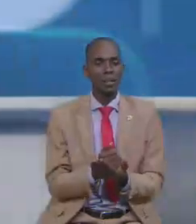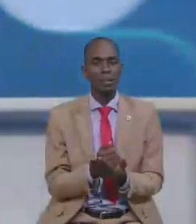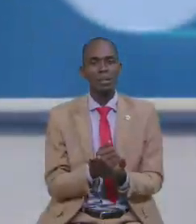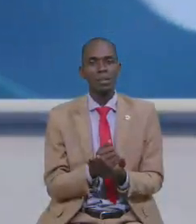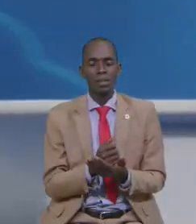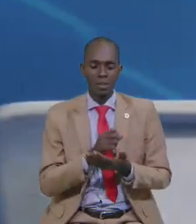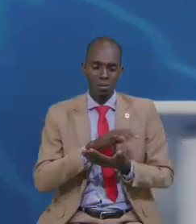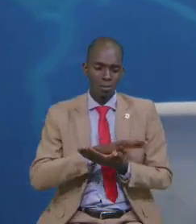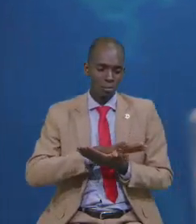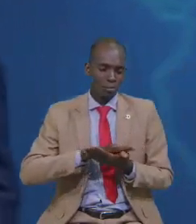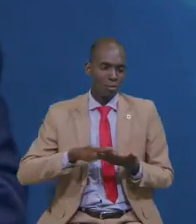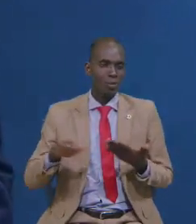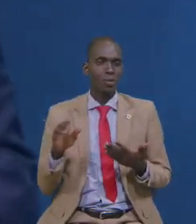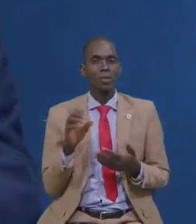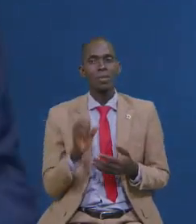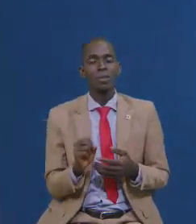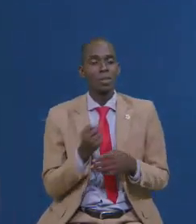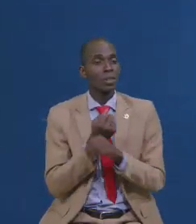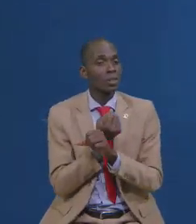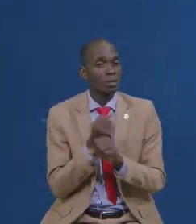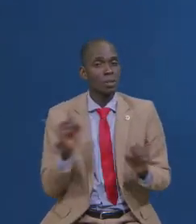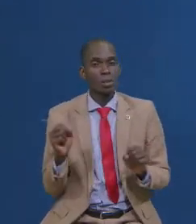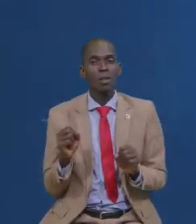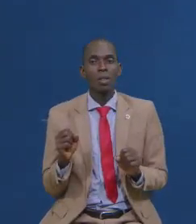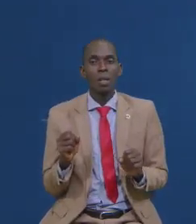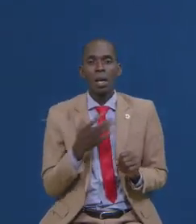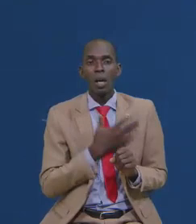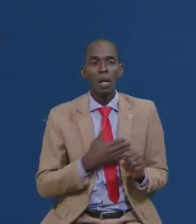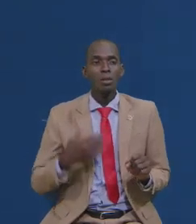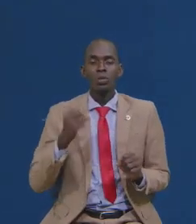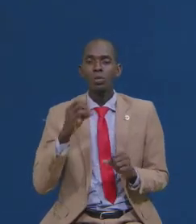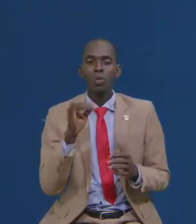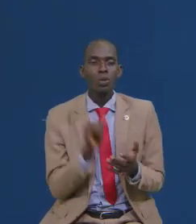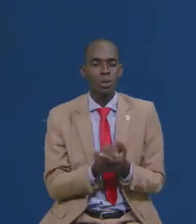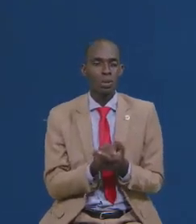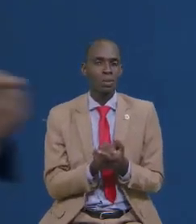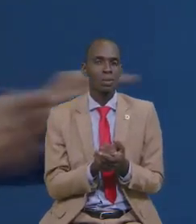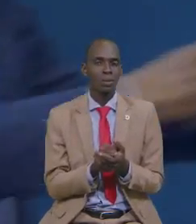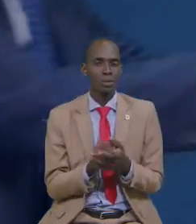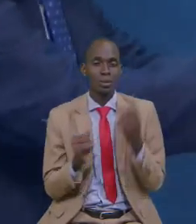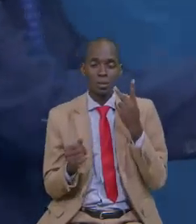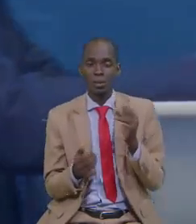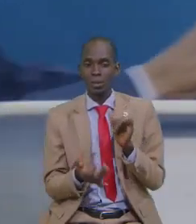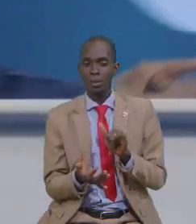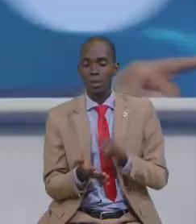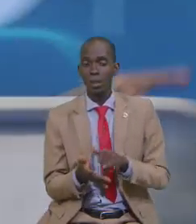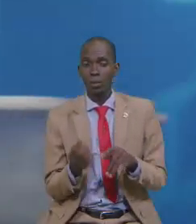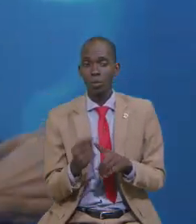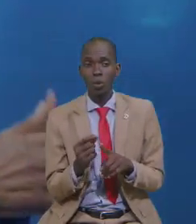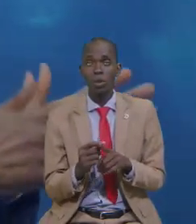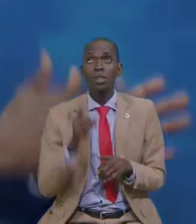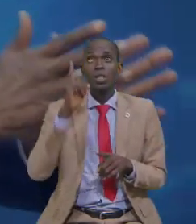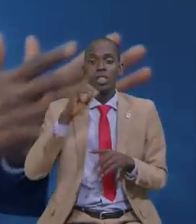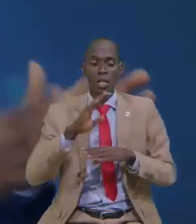saturation, salvation. And then he says, so that, look at that, look at that, he satisfies